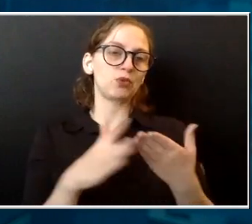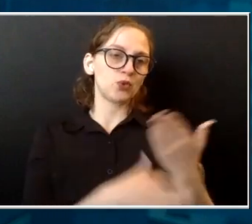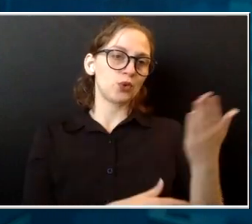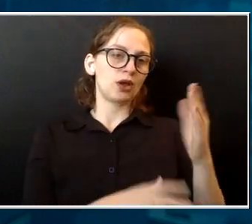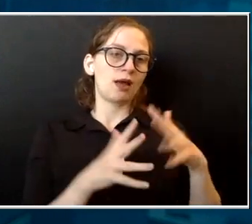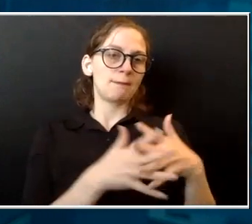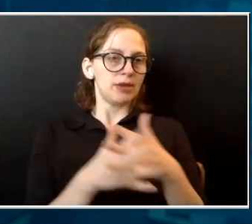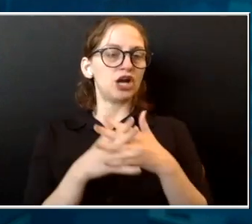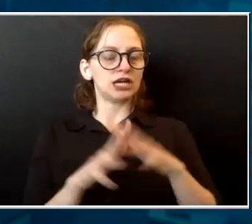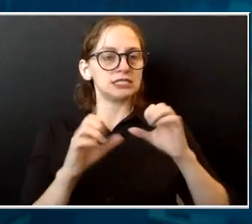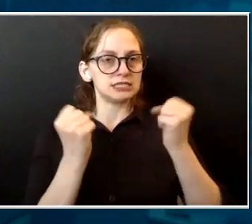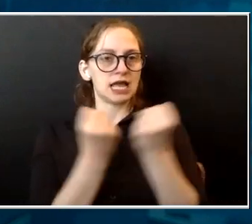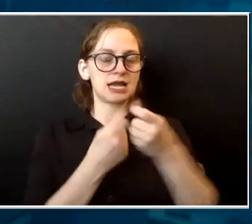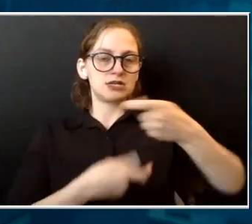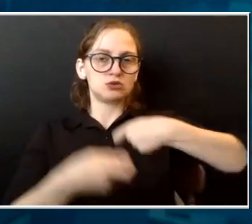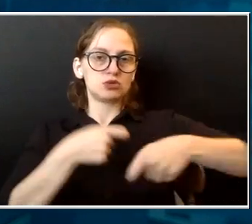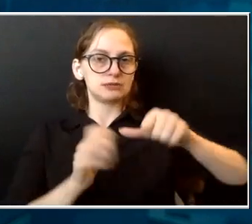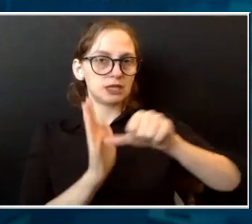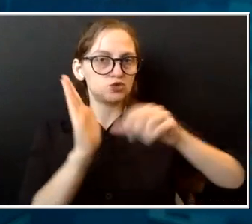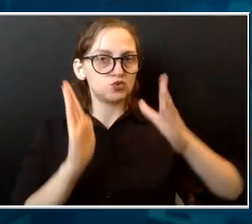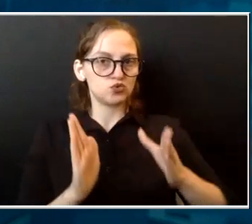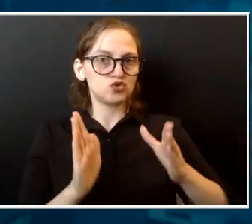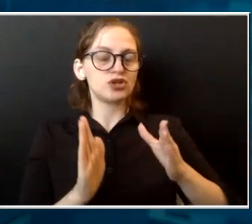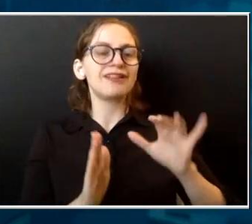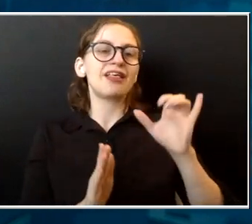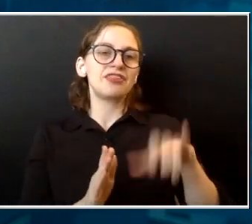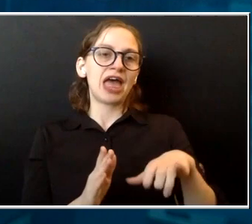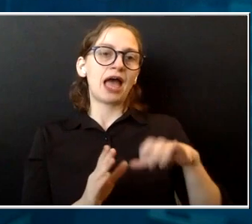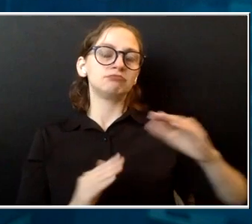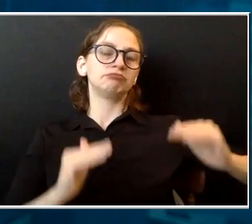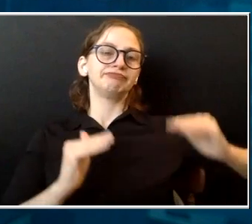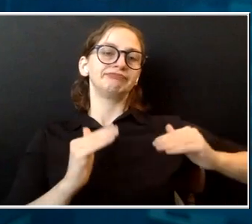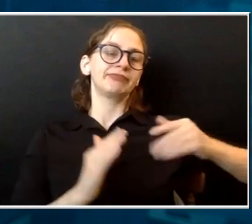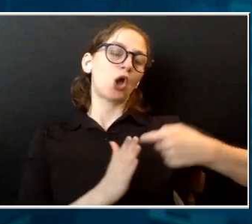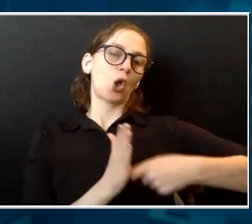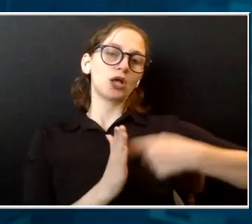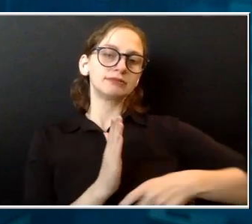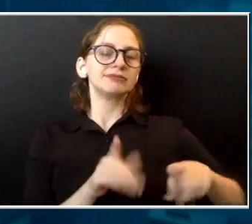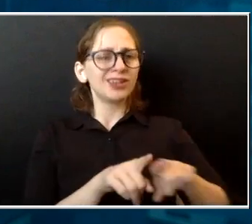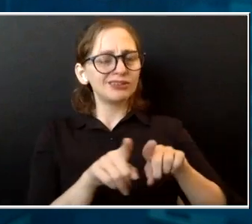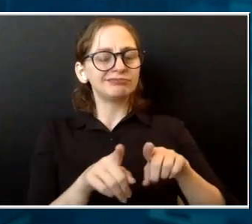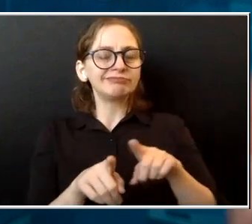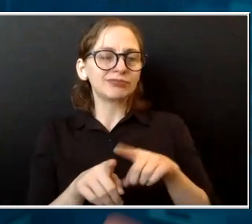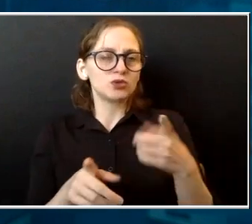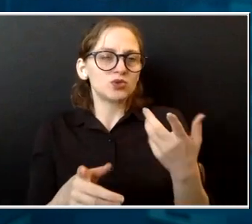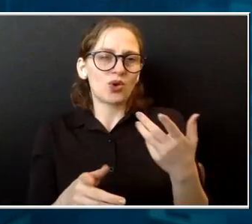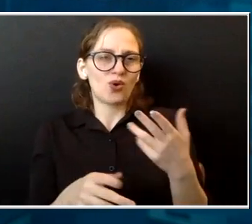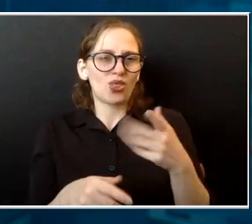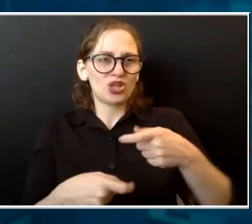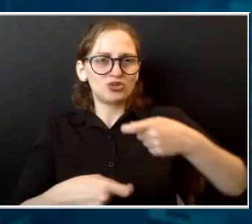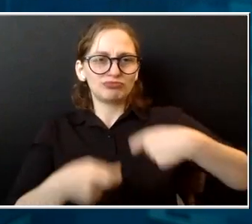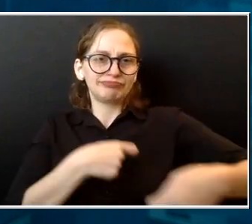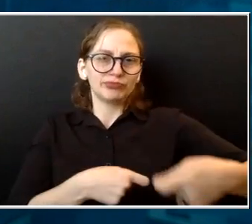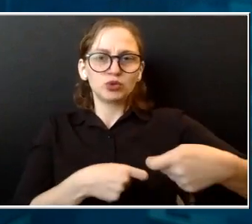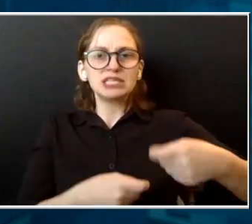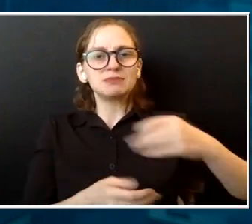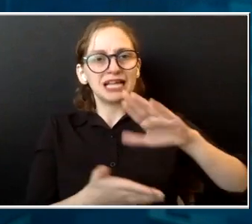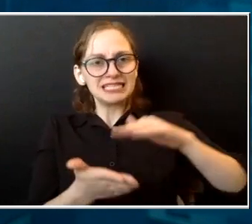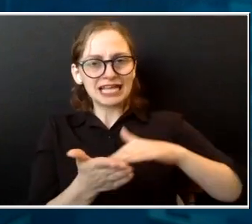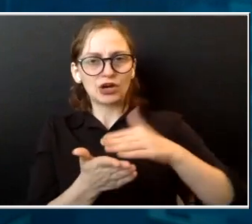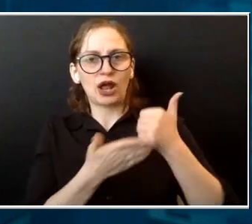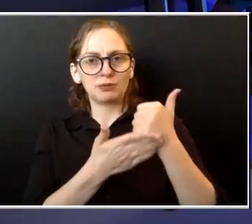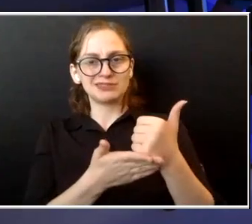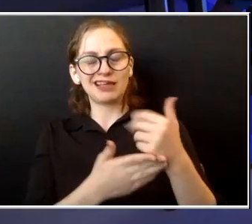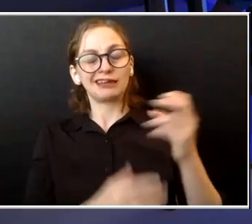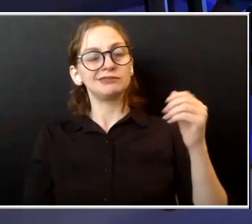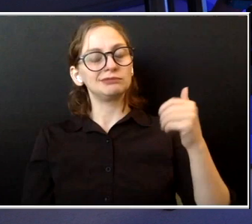and that helps offset the costs. And then, of course, the Transplant Center helps with some of those things, like transportation, lodging, things of that nature.